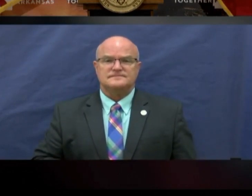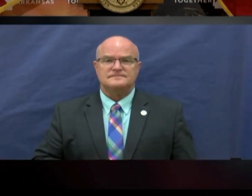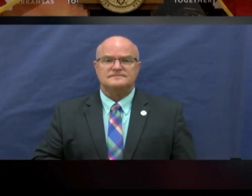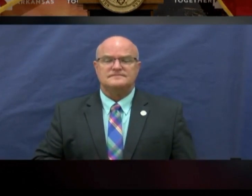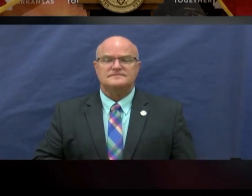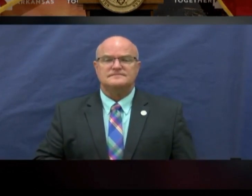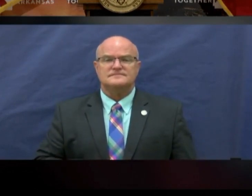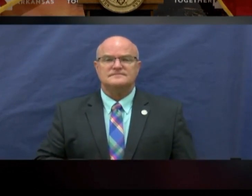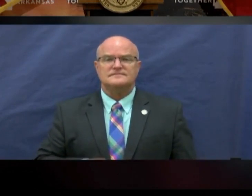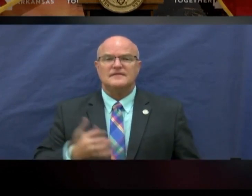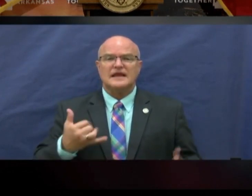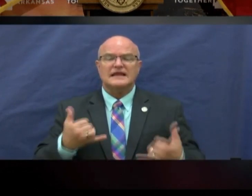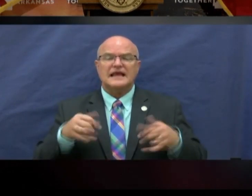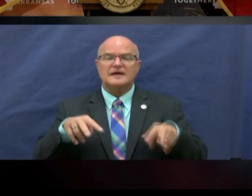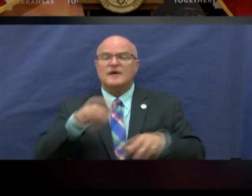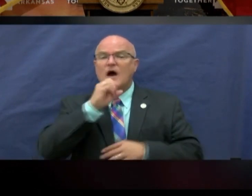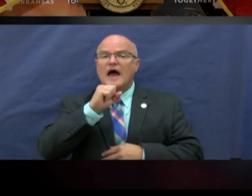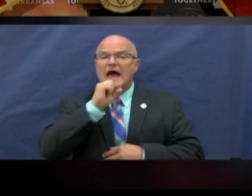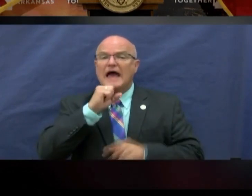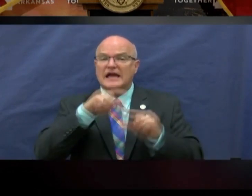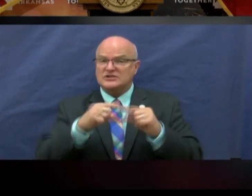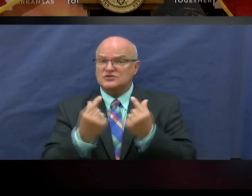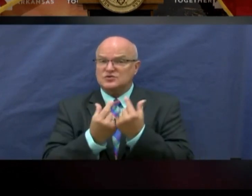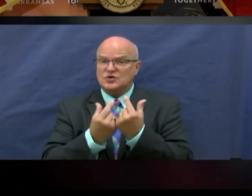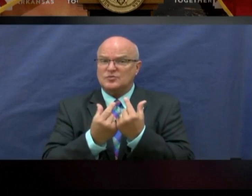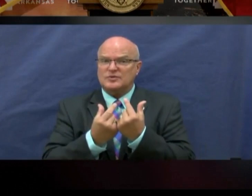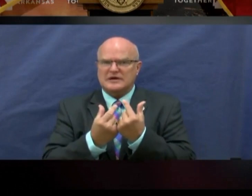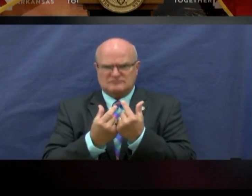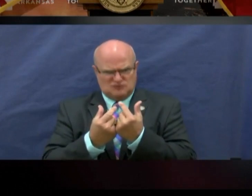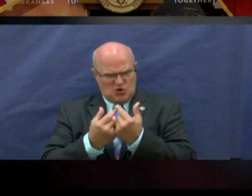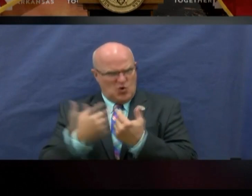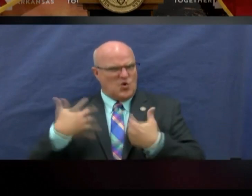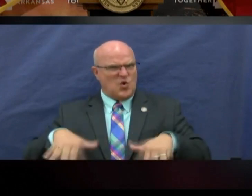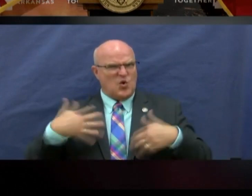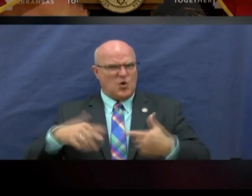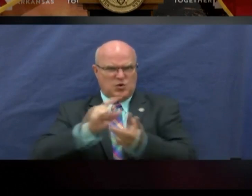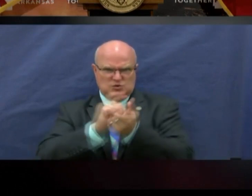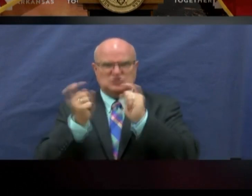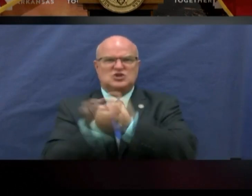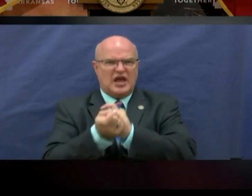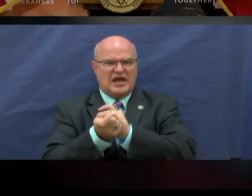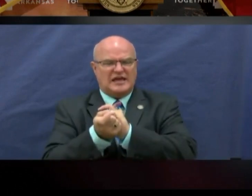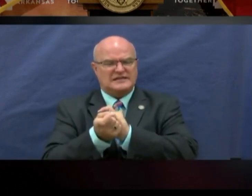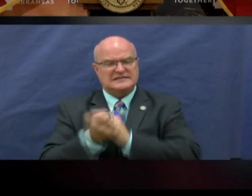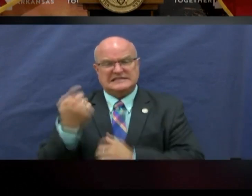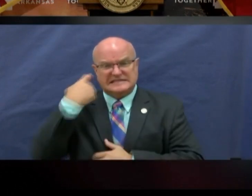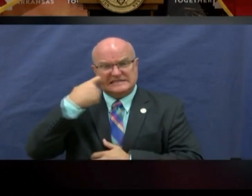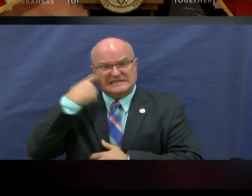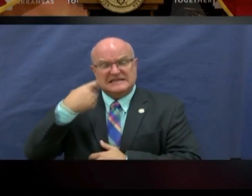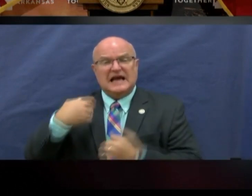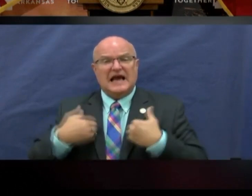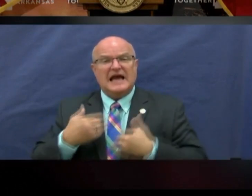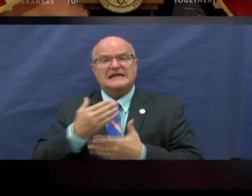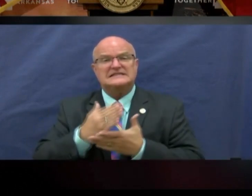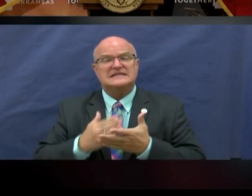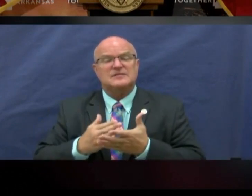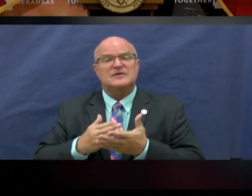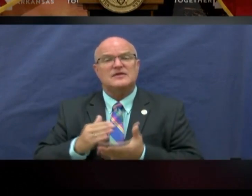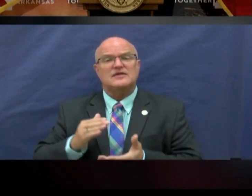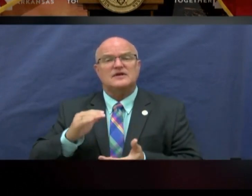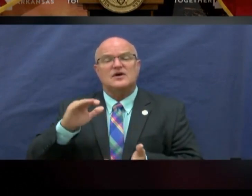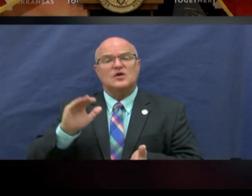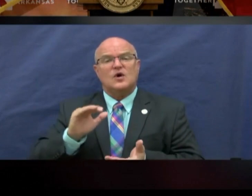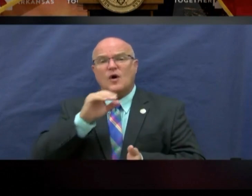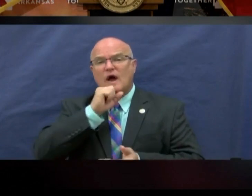And then if you look at it by age group, and this has changed because previously we've had some of the lower age